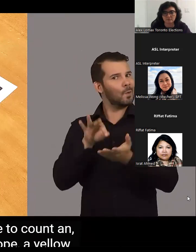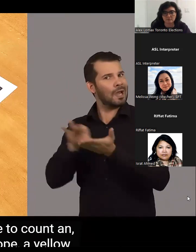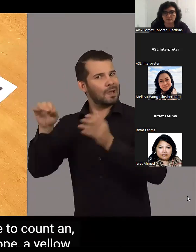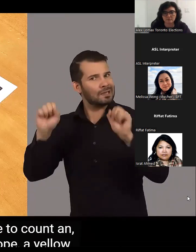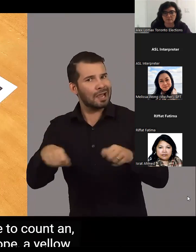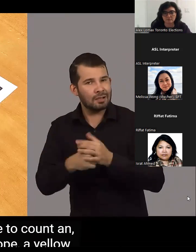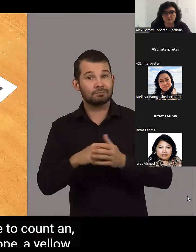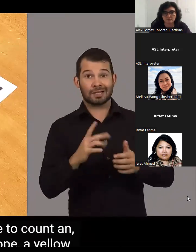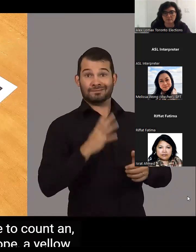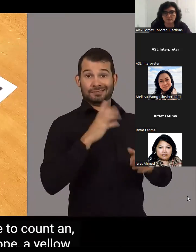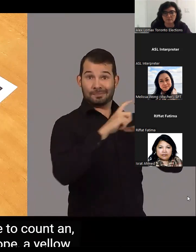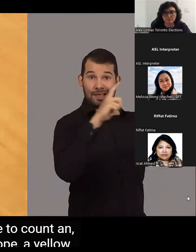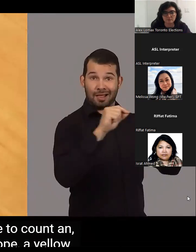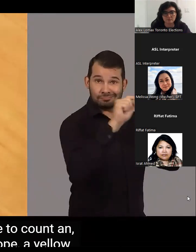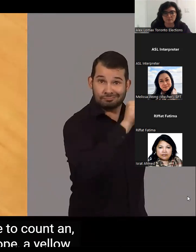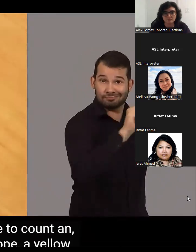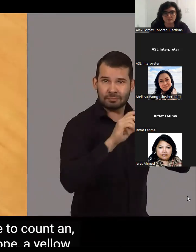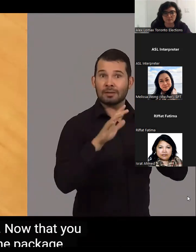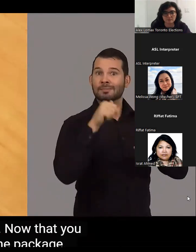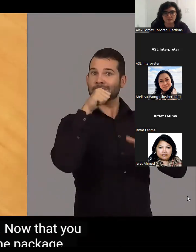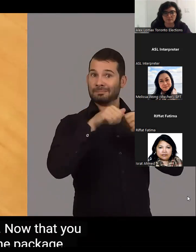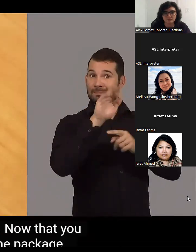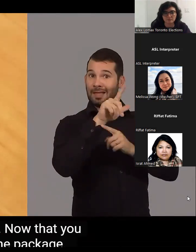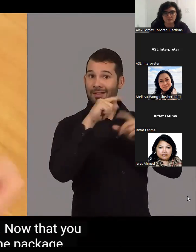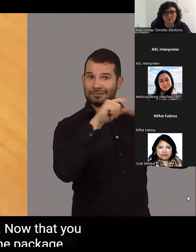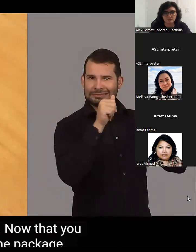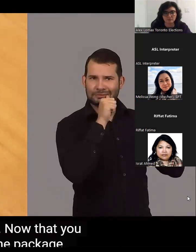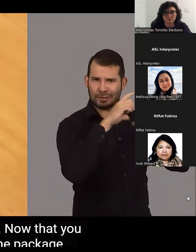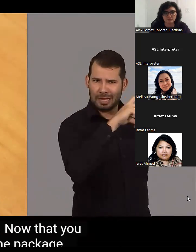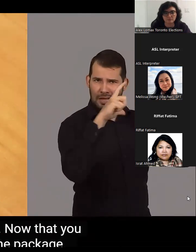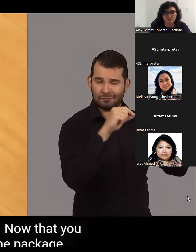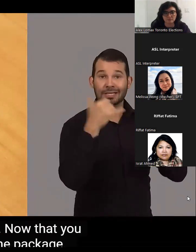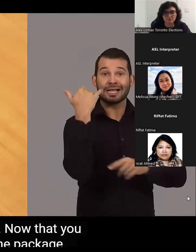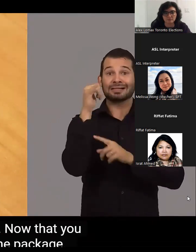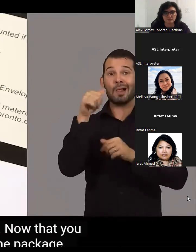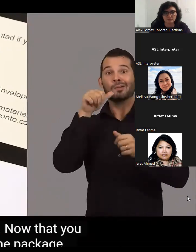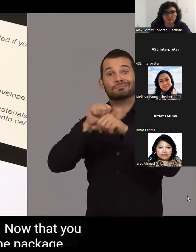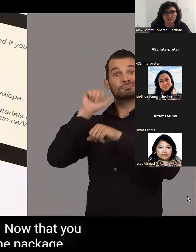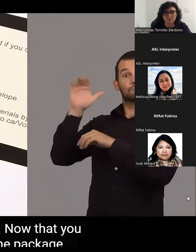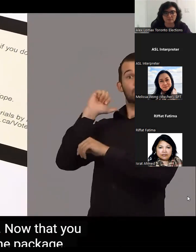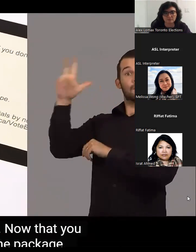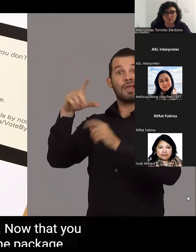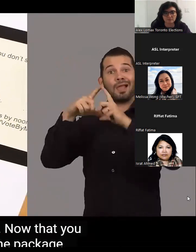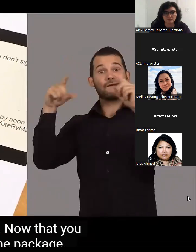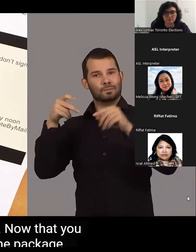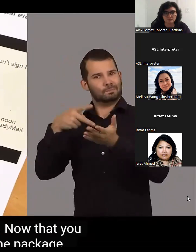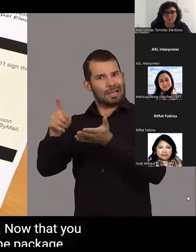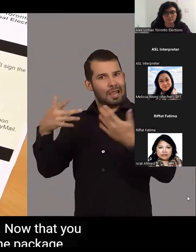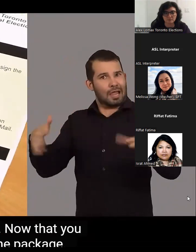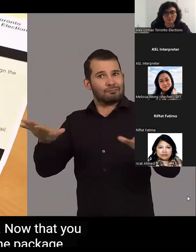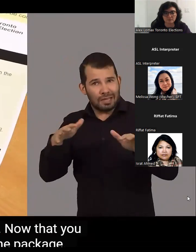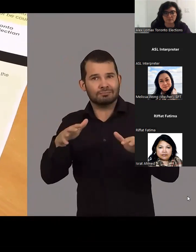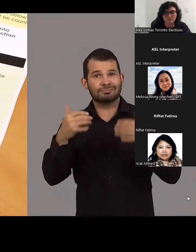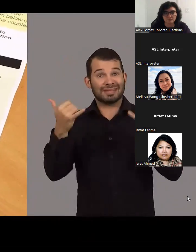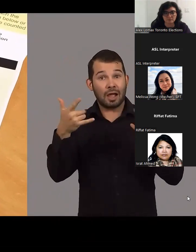ballot, a ballot secrecy envelope, a yellow return envelope with prepaid postage. Now that you have all your forms, let's